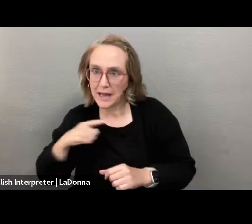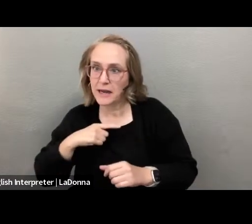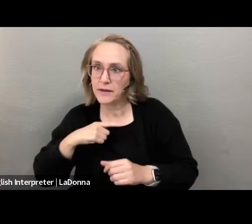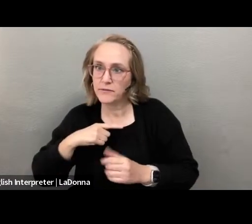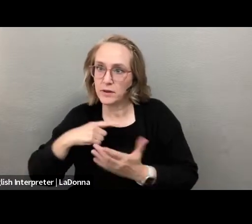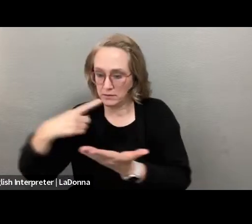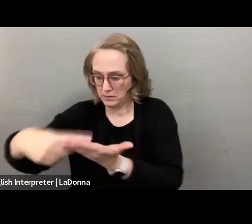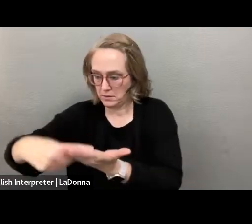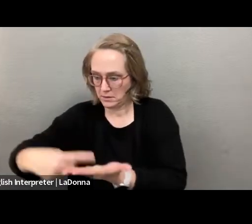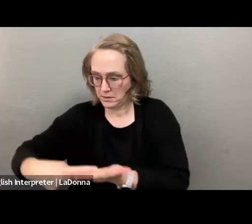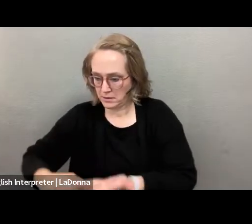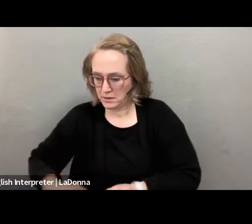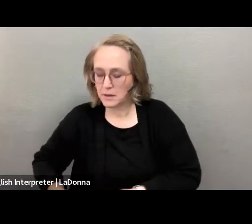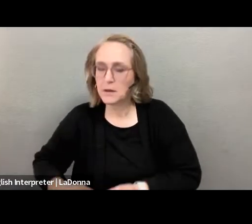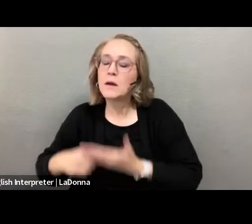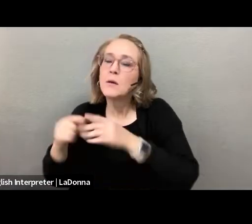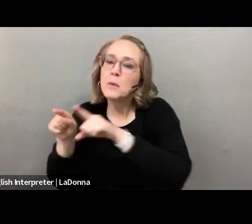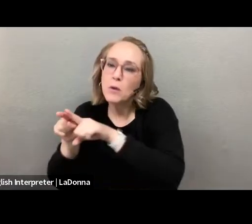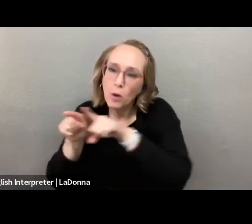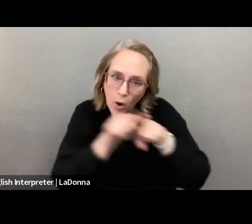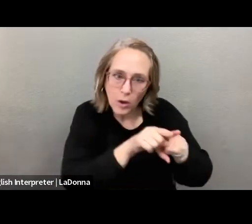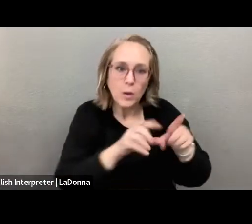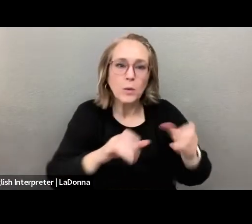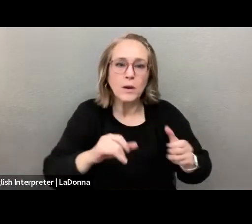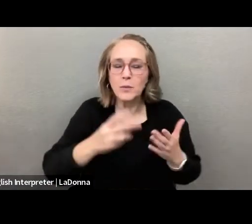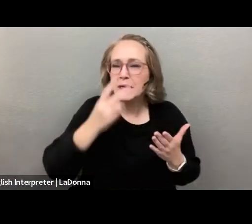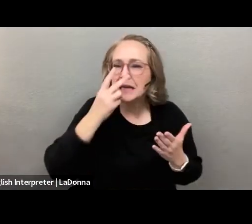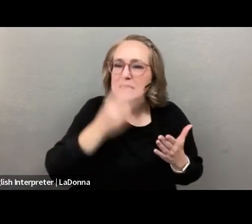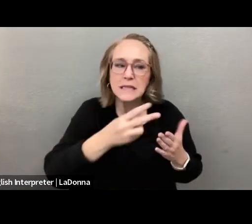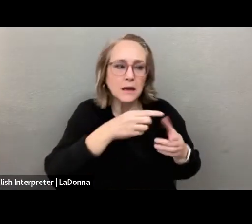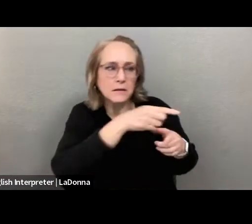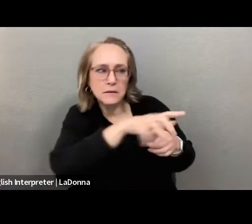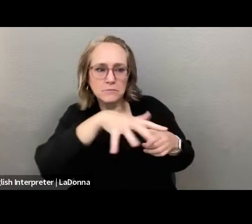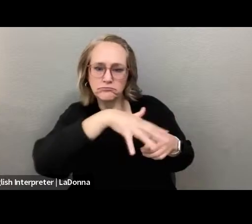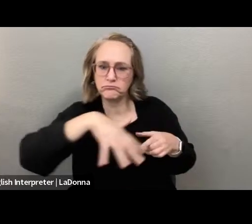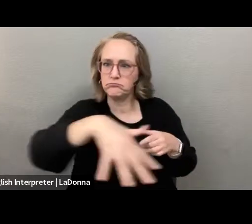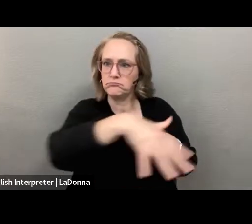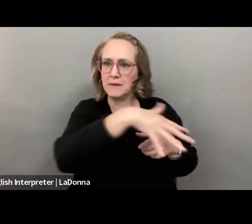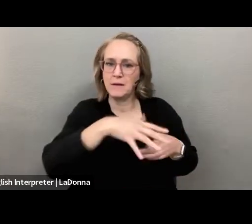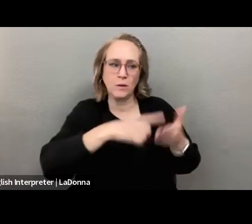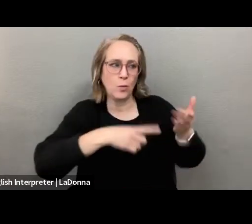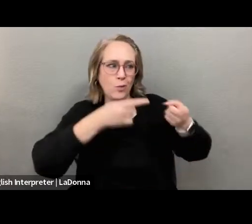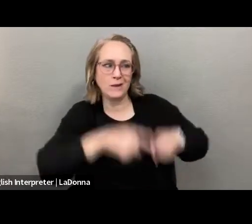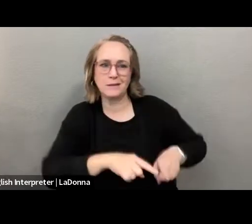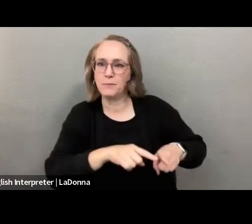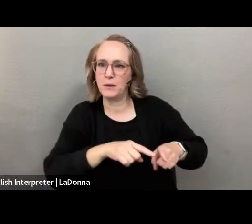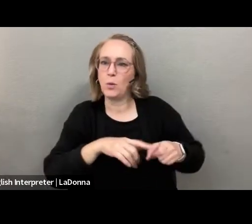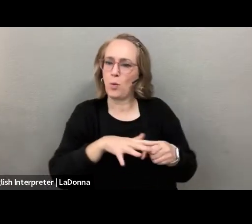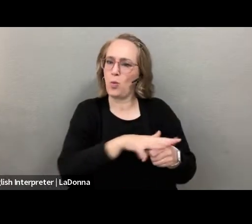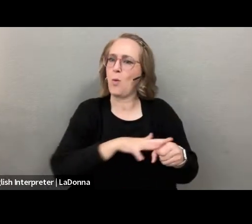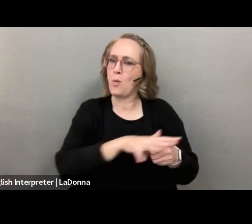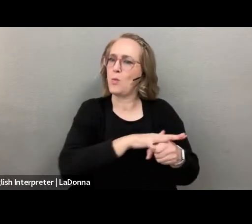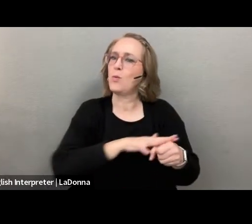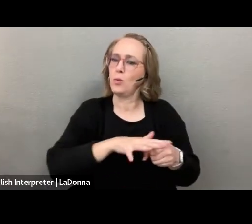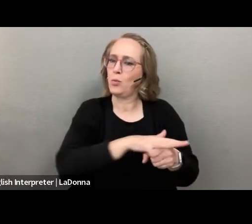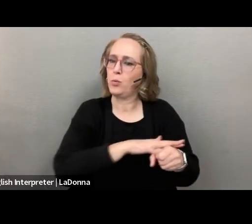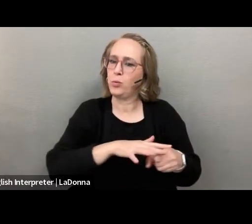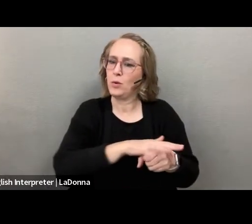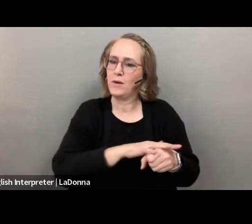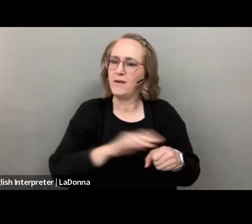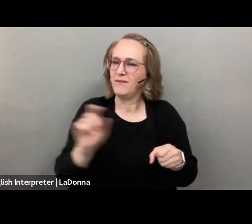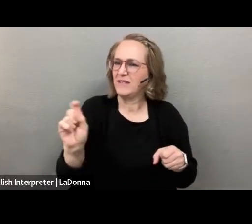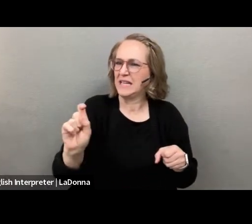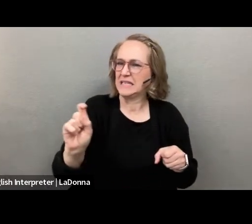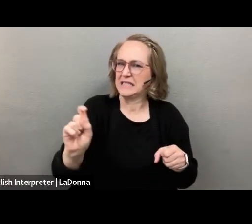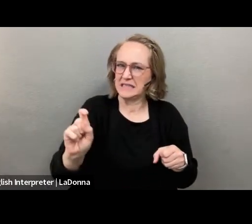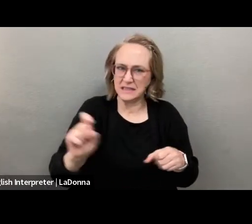It, but what we'd like to do is see what's happened right now with uh,